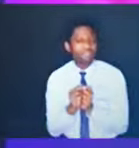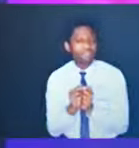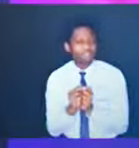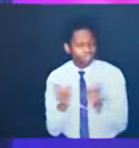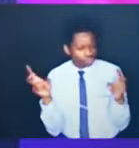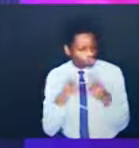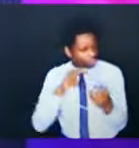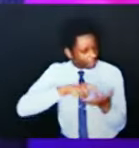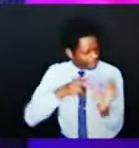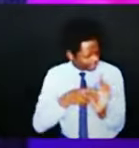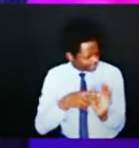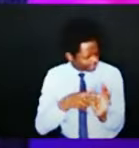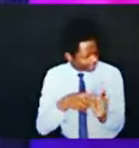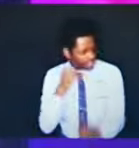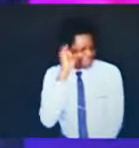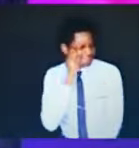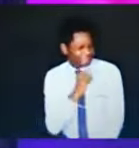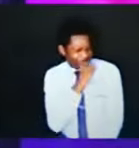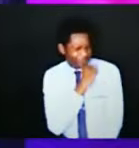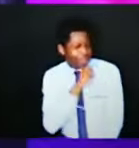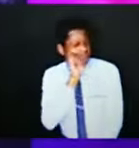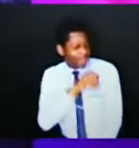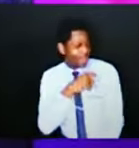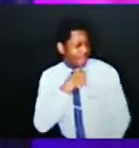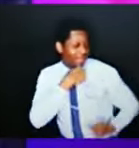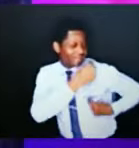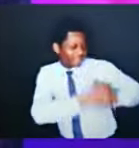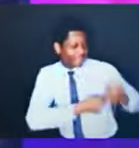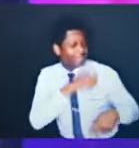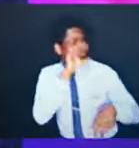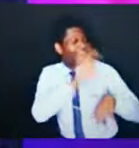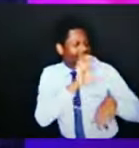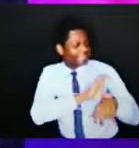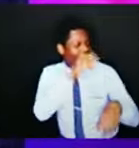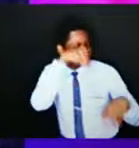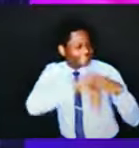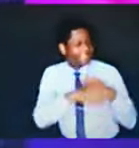type of church in the wilderness.